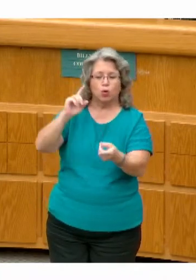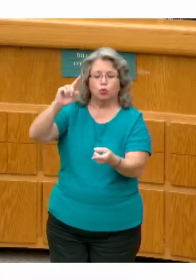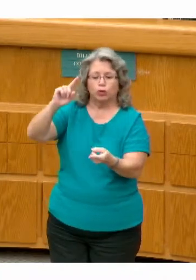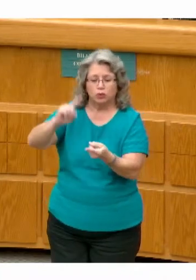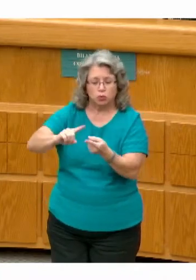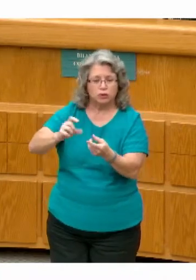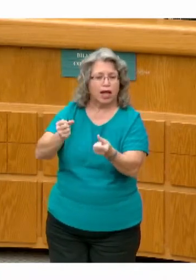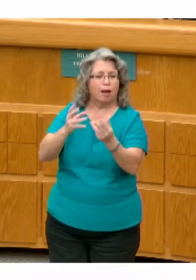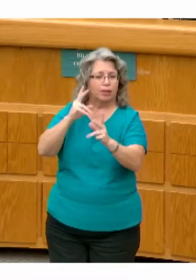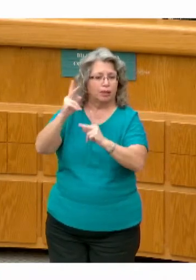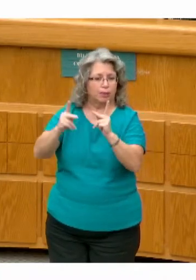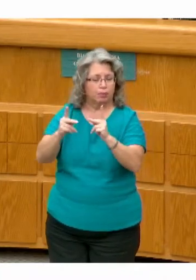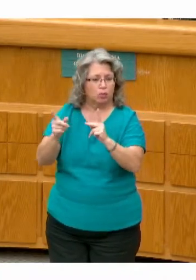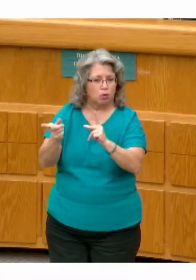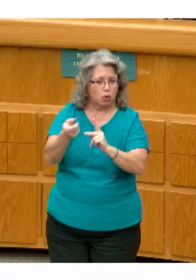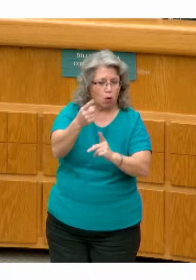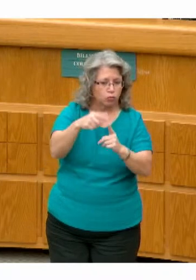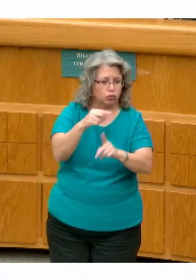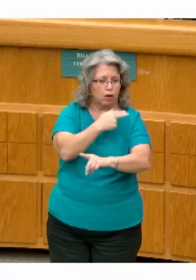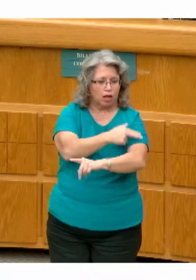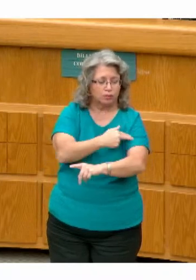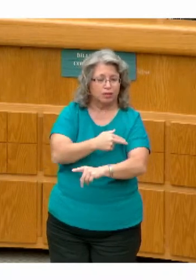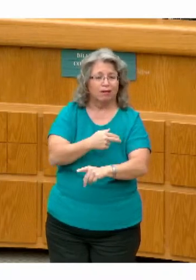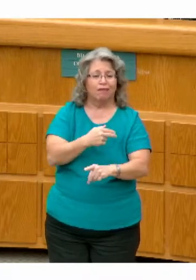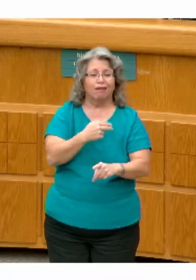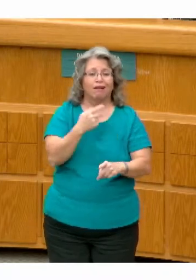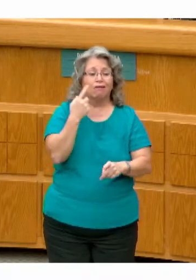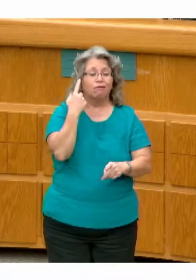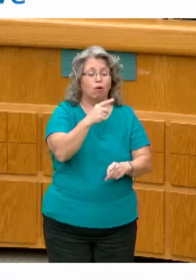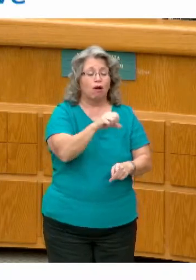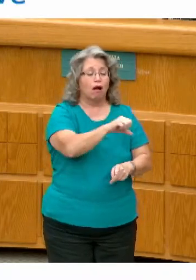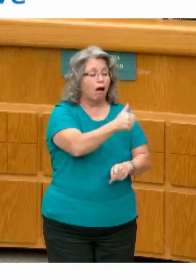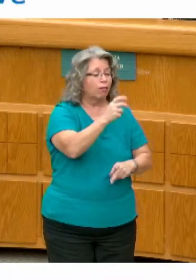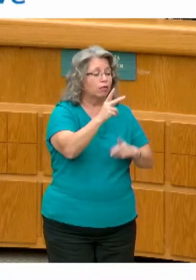car accidents and need care, they can get that.